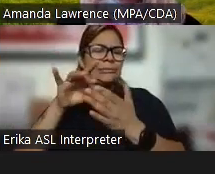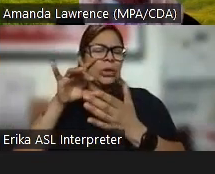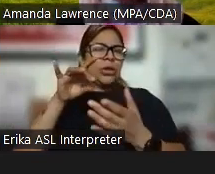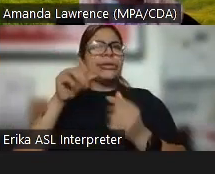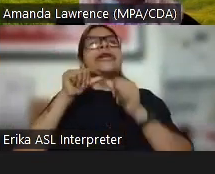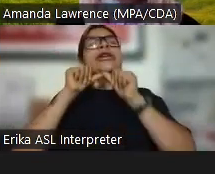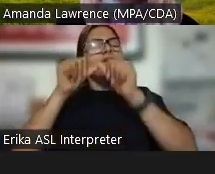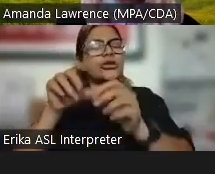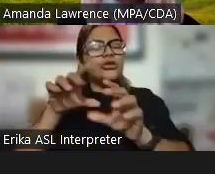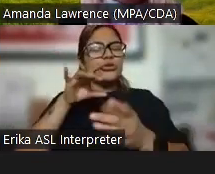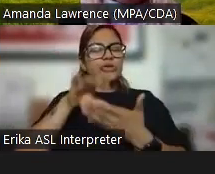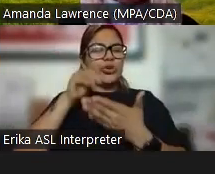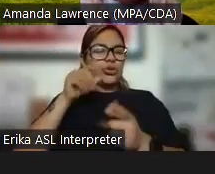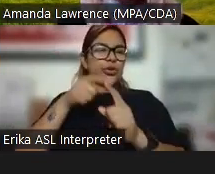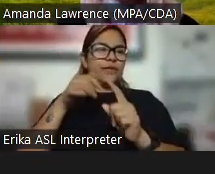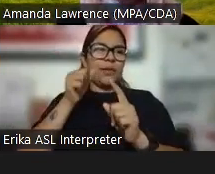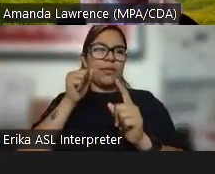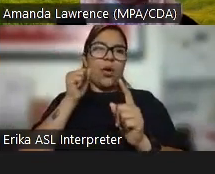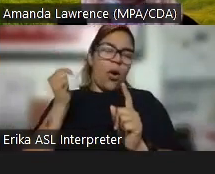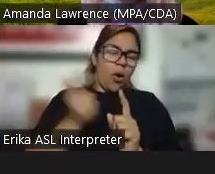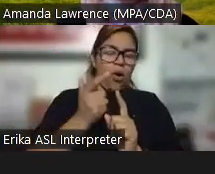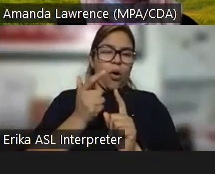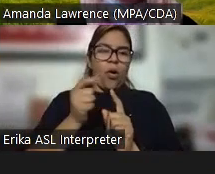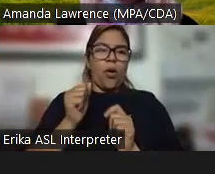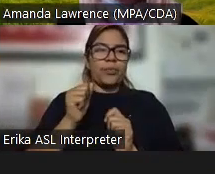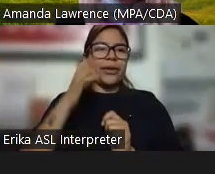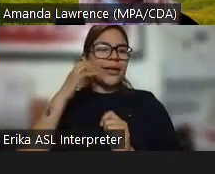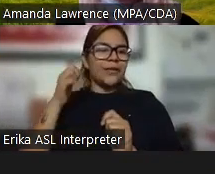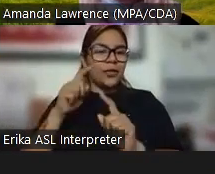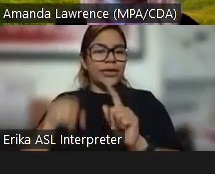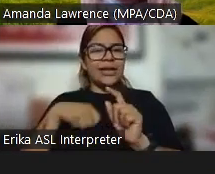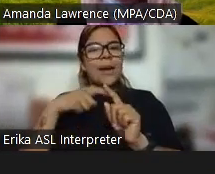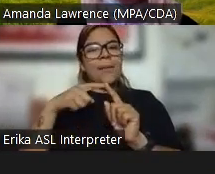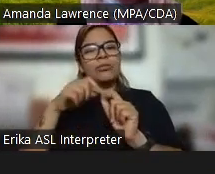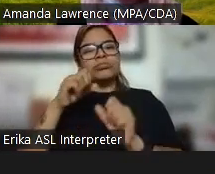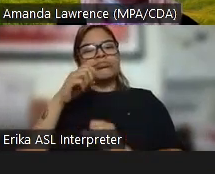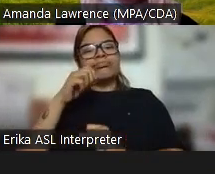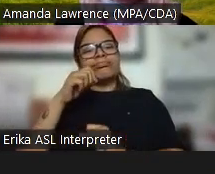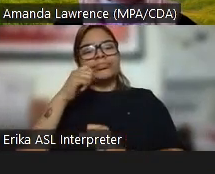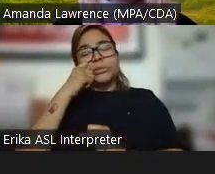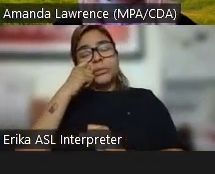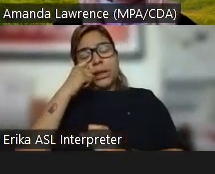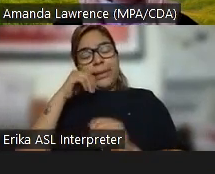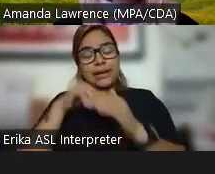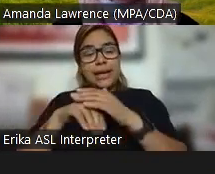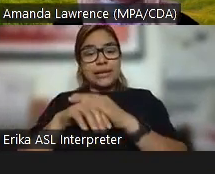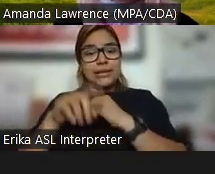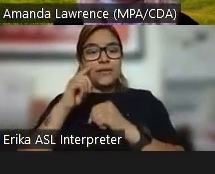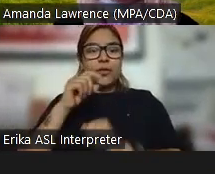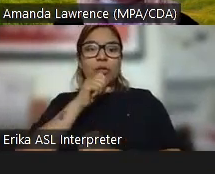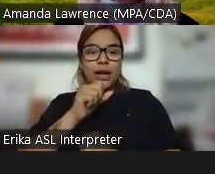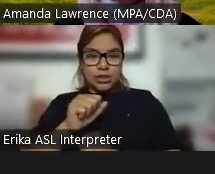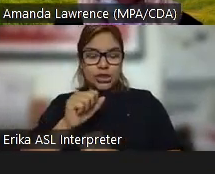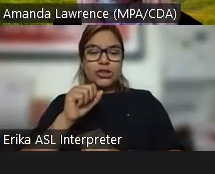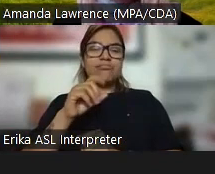work nationally across state borders to help promote aging and disability friendly communities get built all over this country. Next